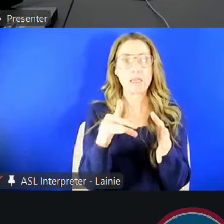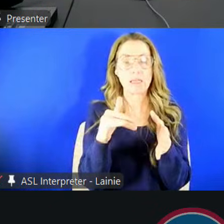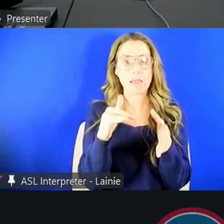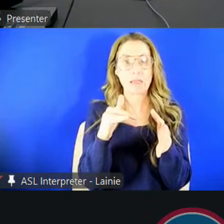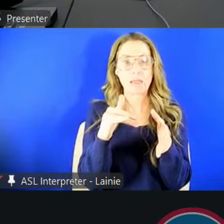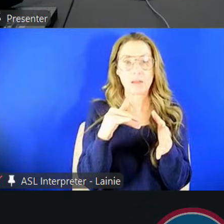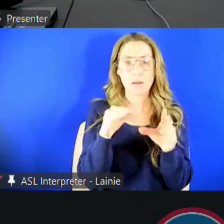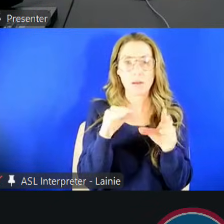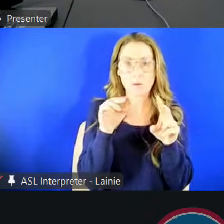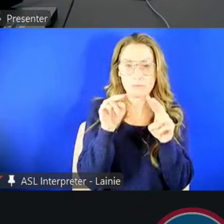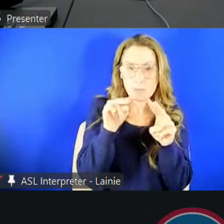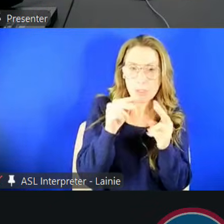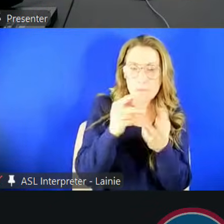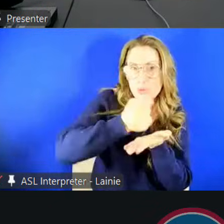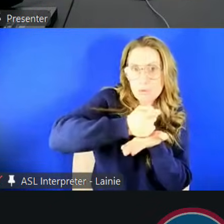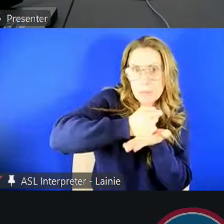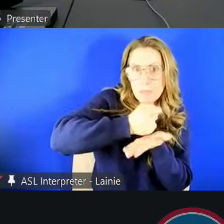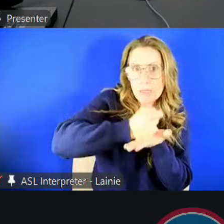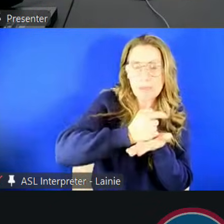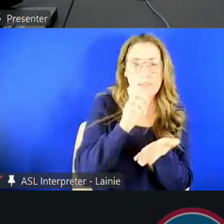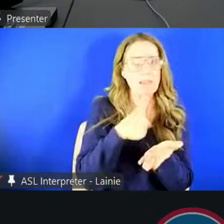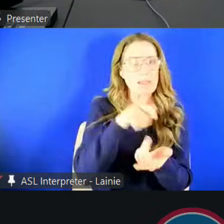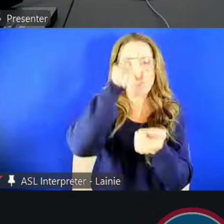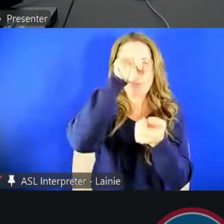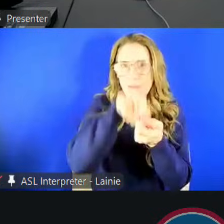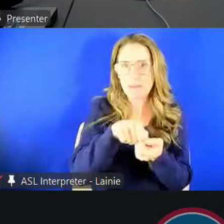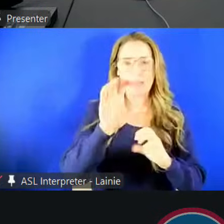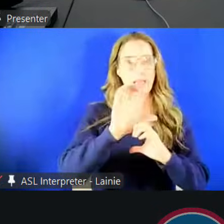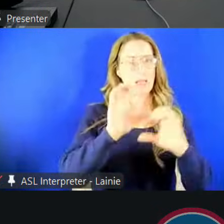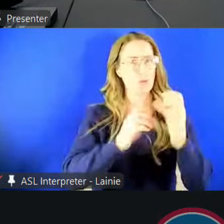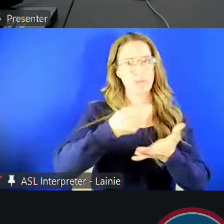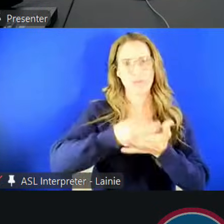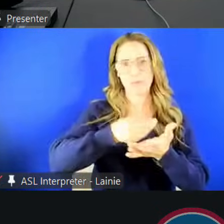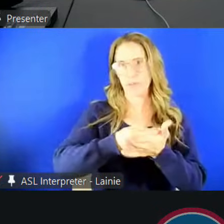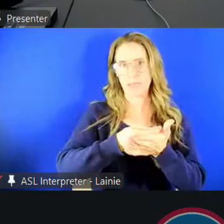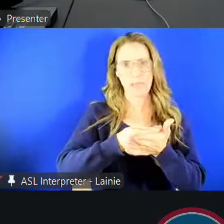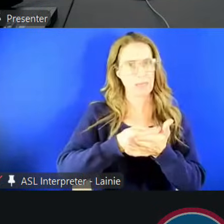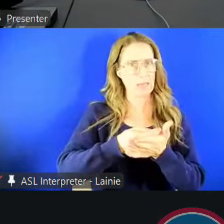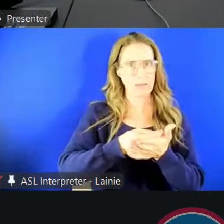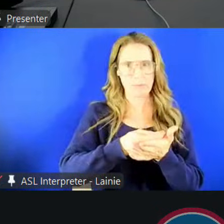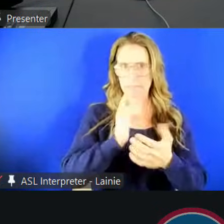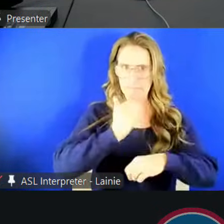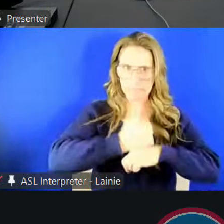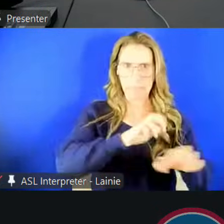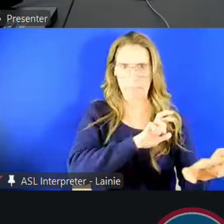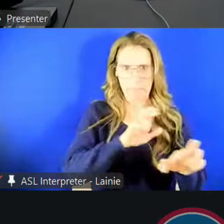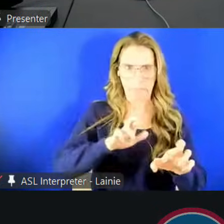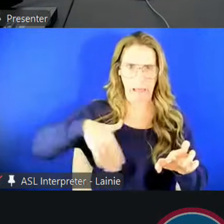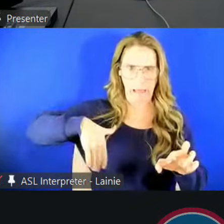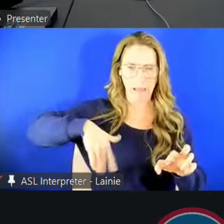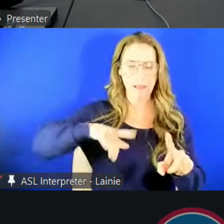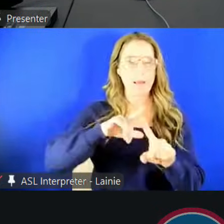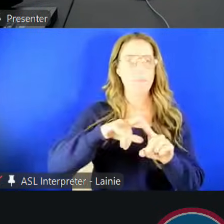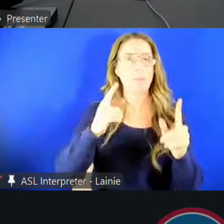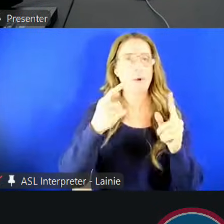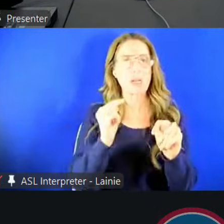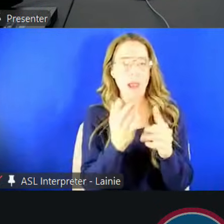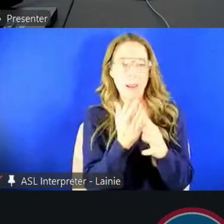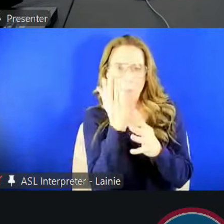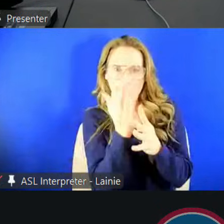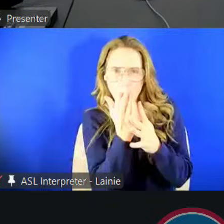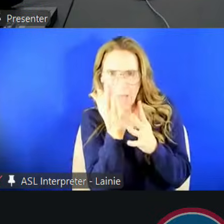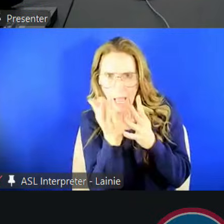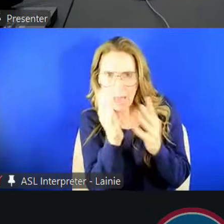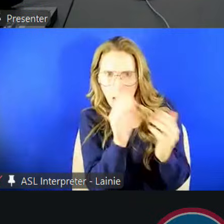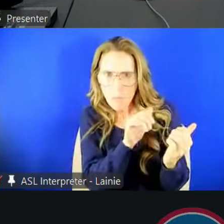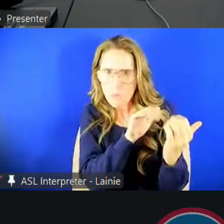That does not have specific construction funding lined up yet, but we're going to try to take a multi-pronged approach to that one, you know, so if